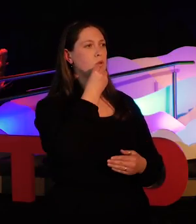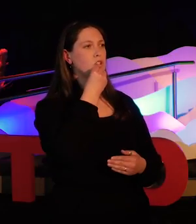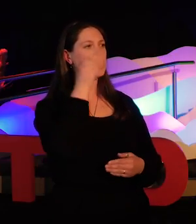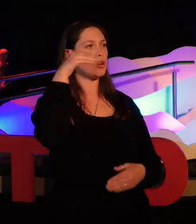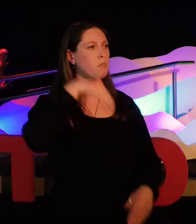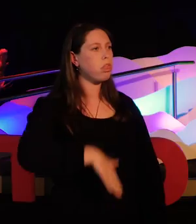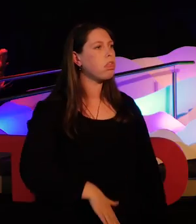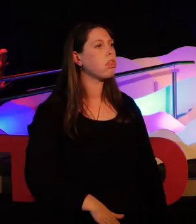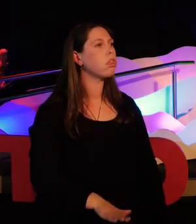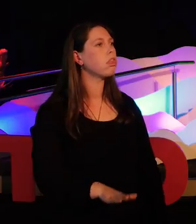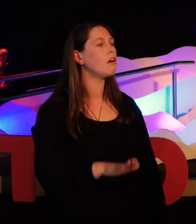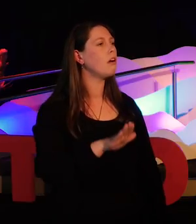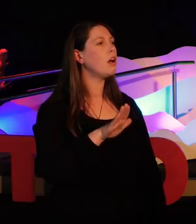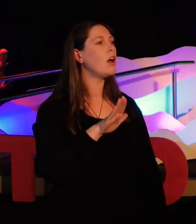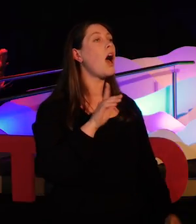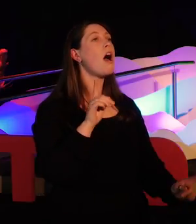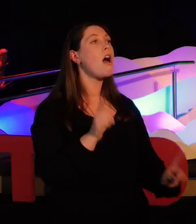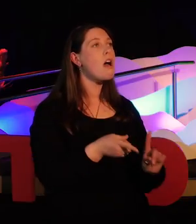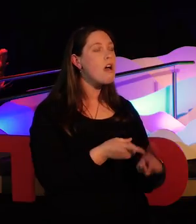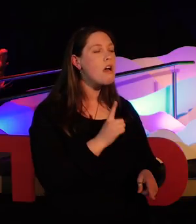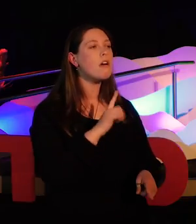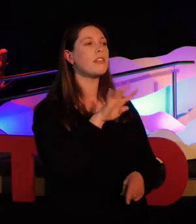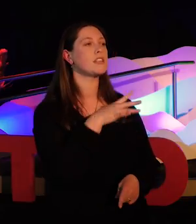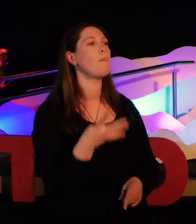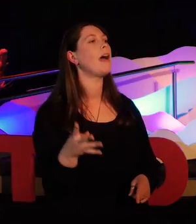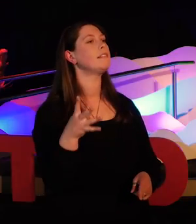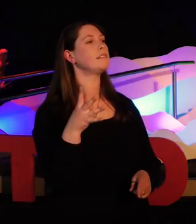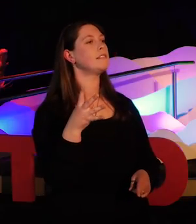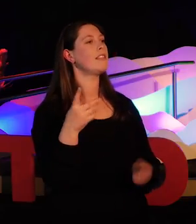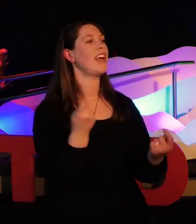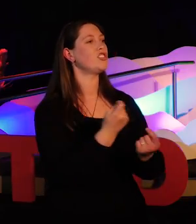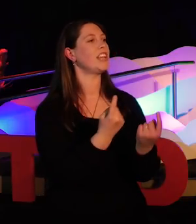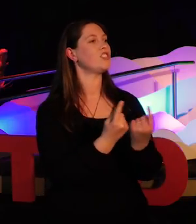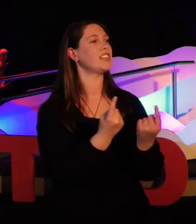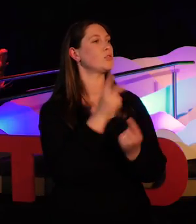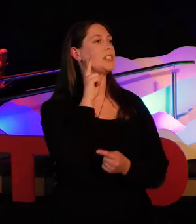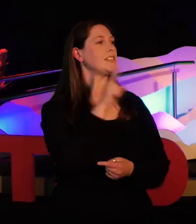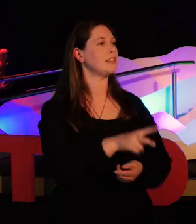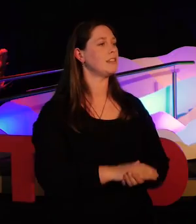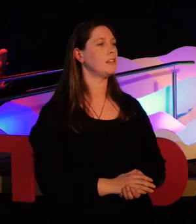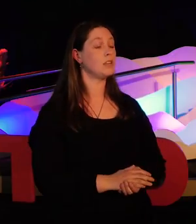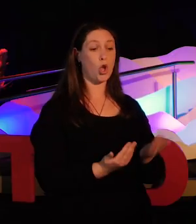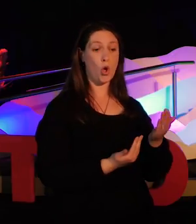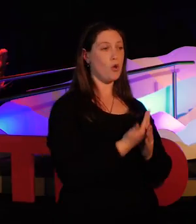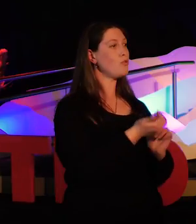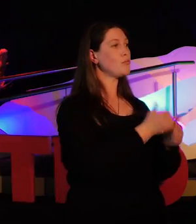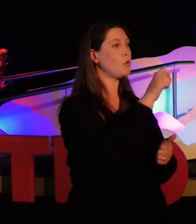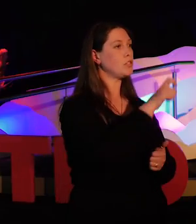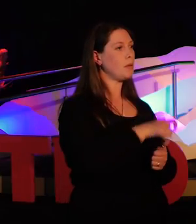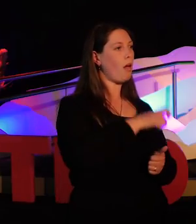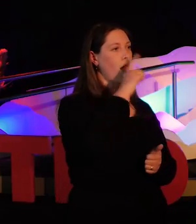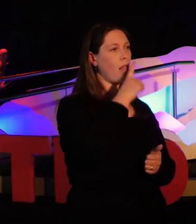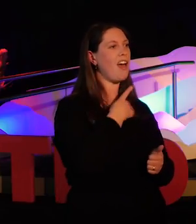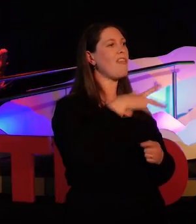nutrition goes kaput, and yeah, I figured out, right, it's the pattern that most of the new athletes, new coaches are